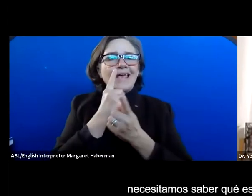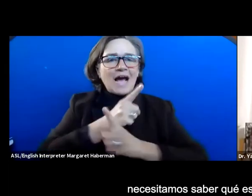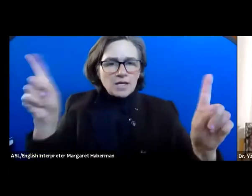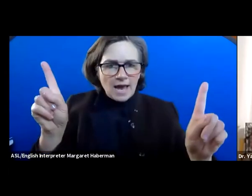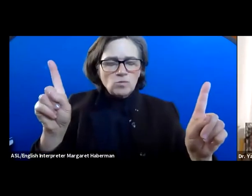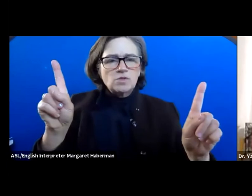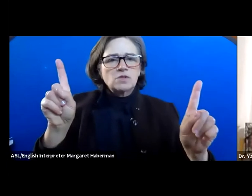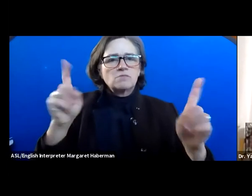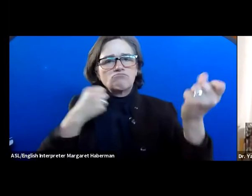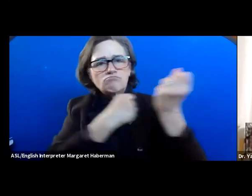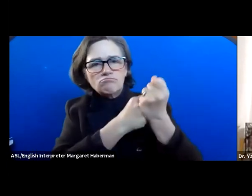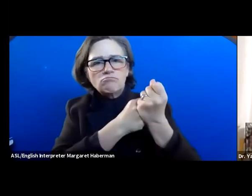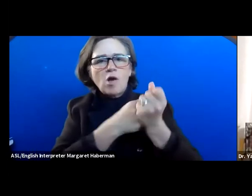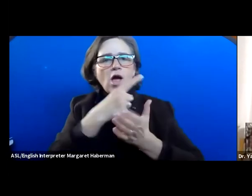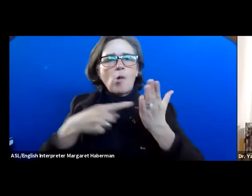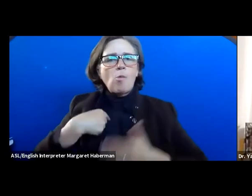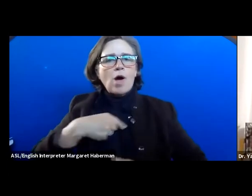denounce. And in